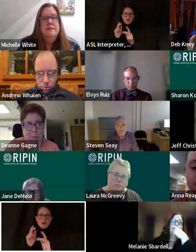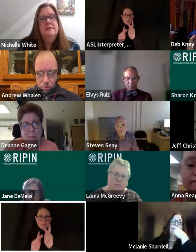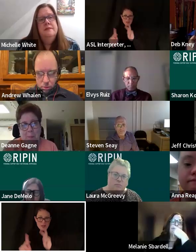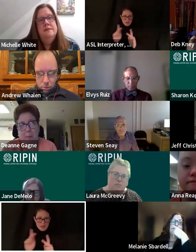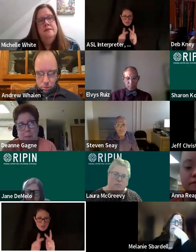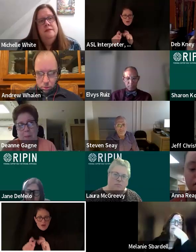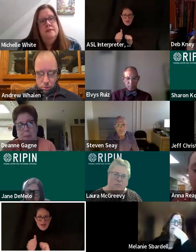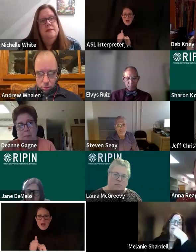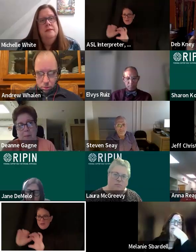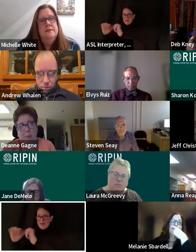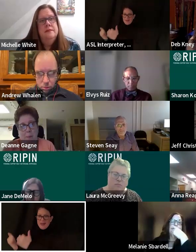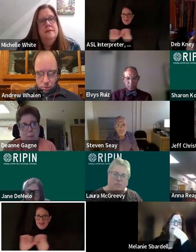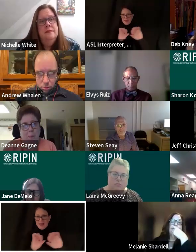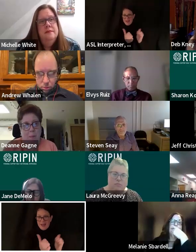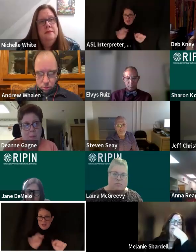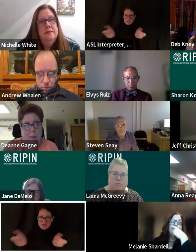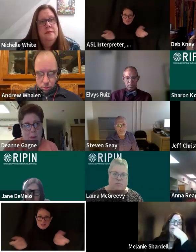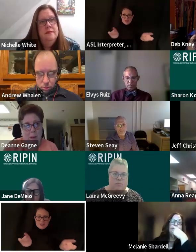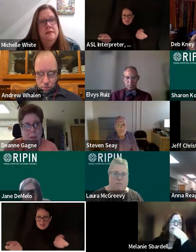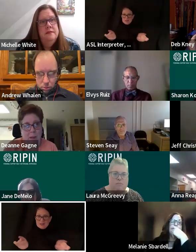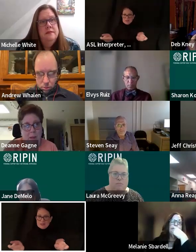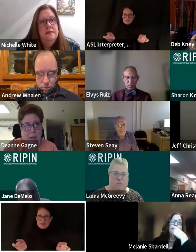the two agencies who have